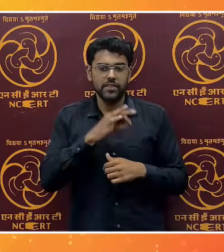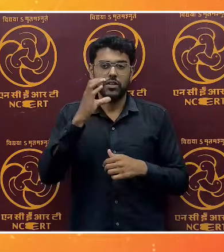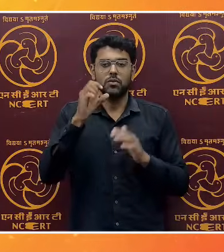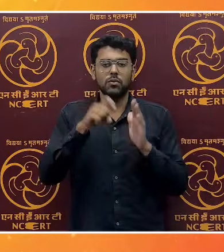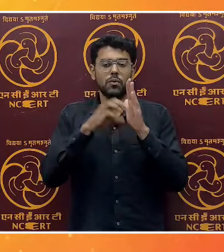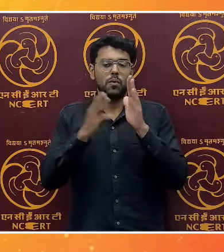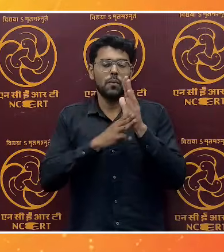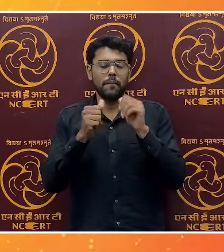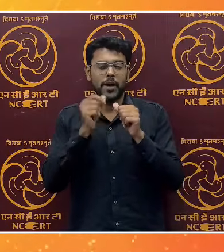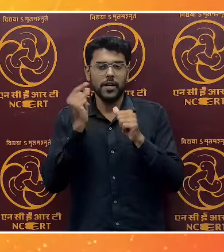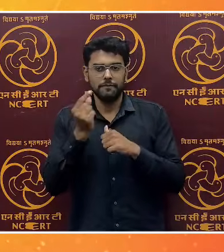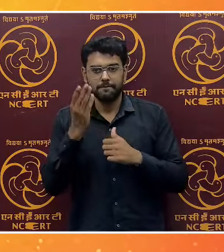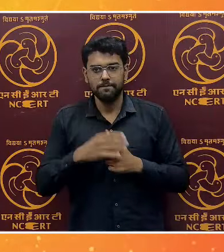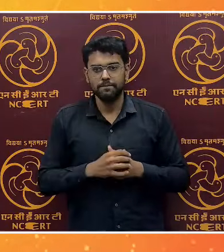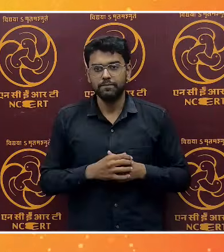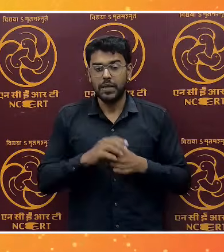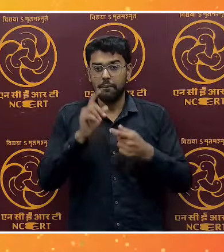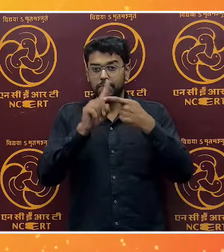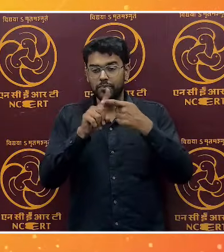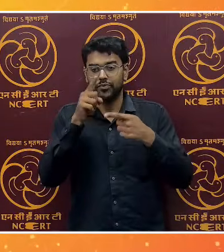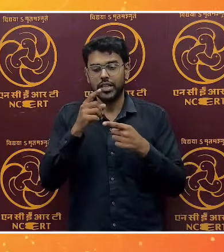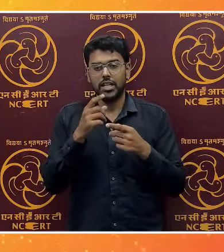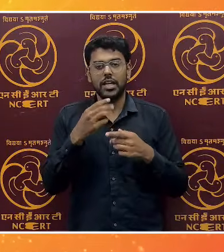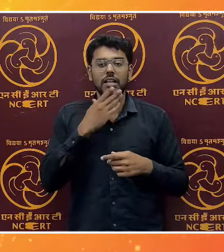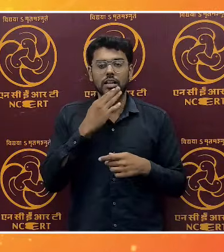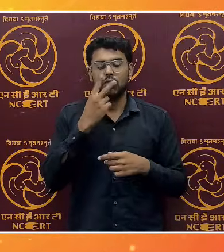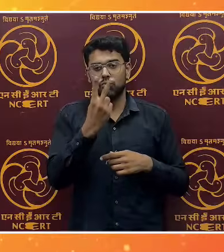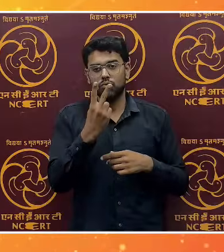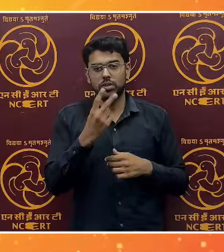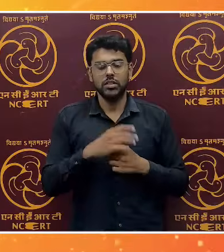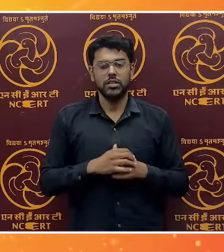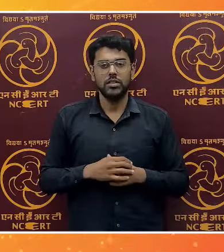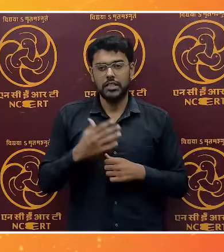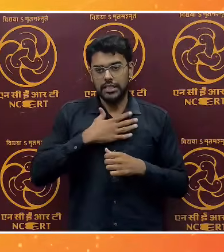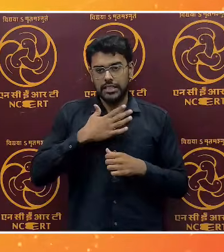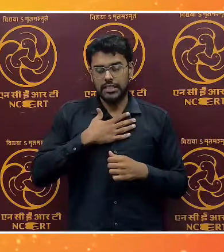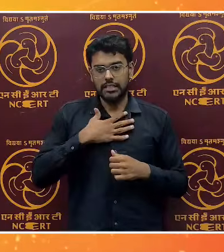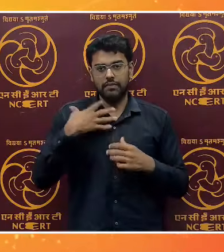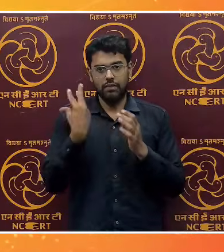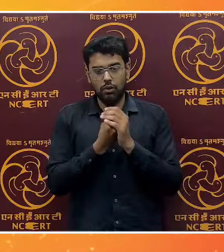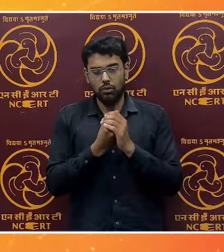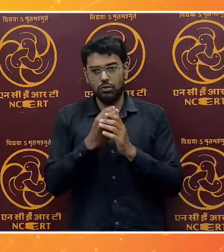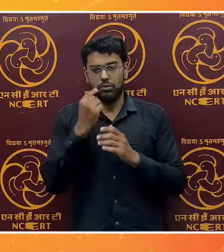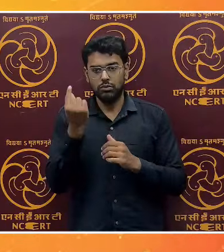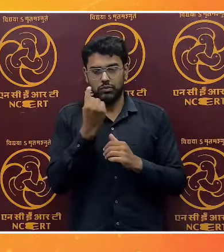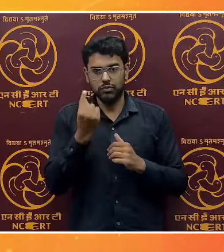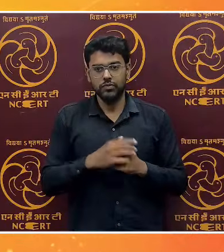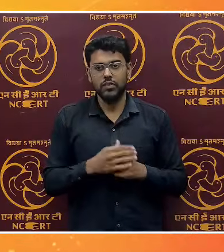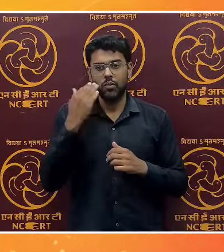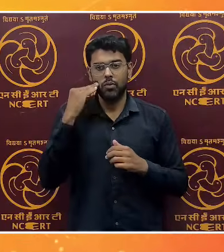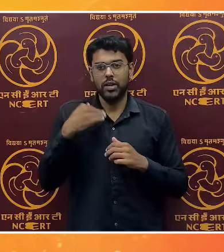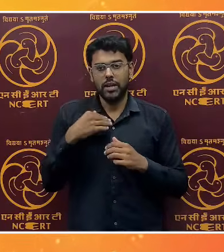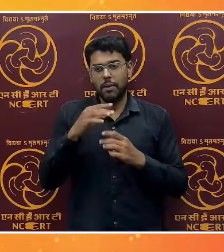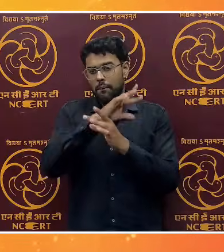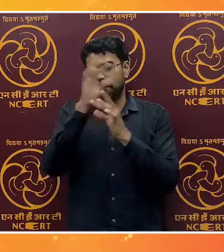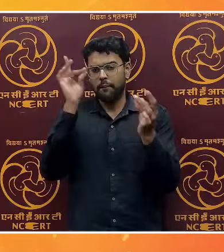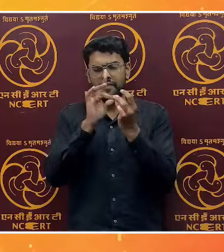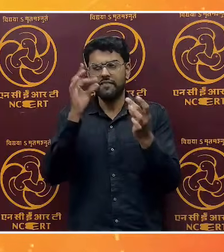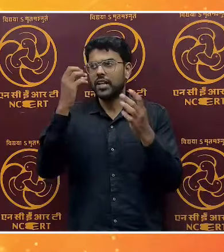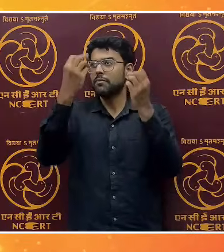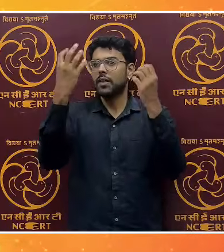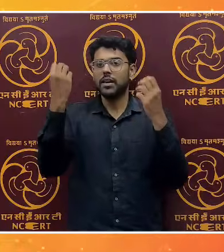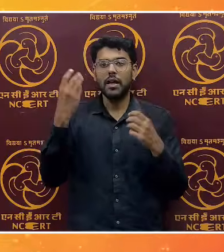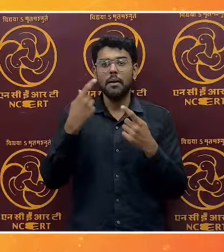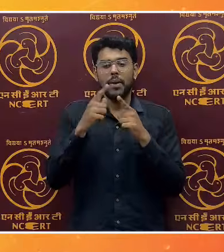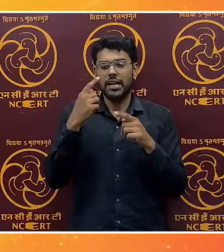benefit of the chroma. And there are two colors. So green we use for the when we have a perfect lighting, but when we